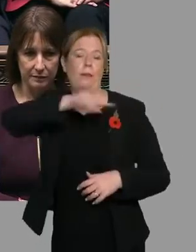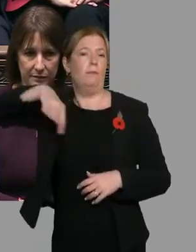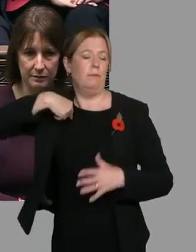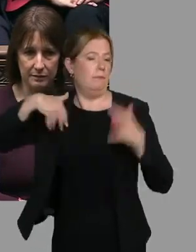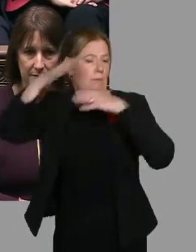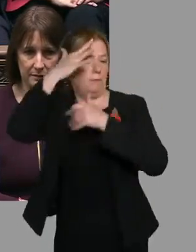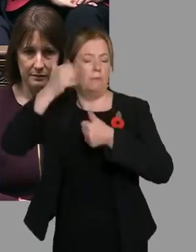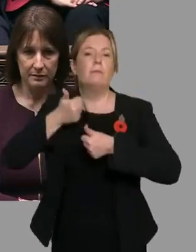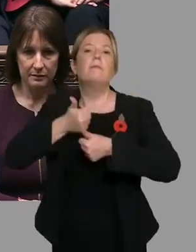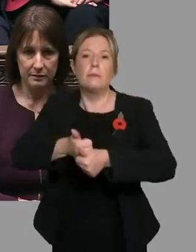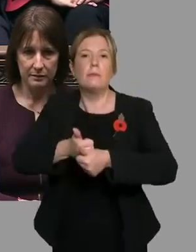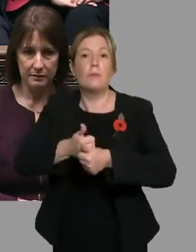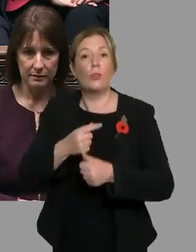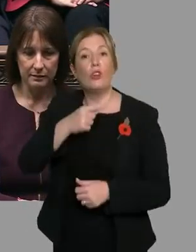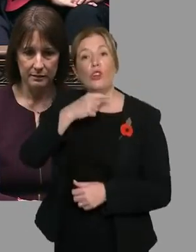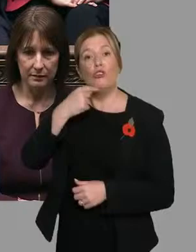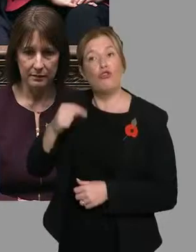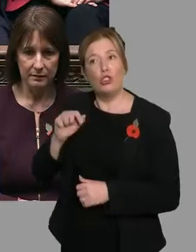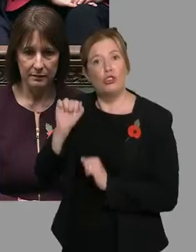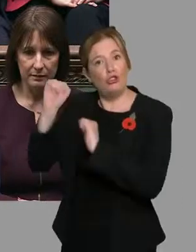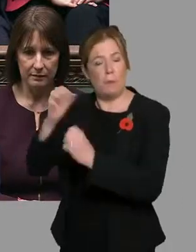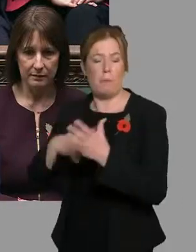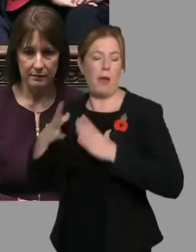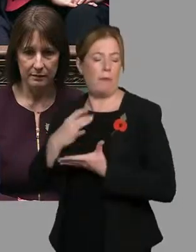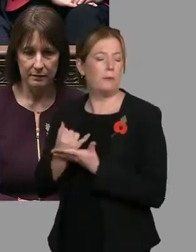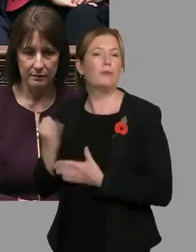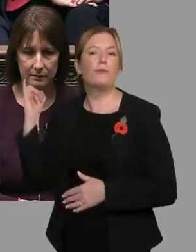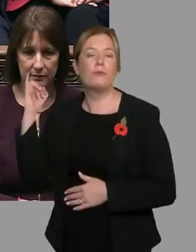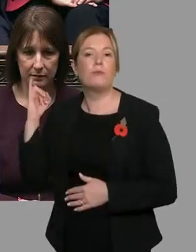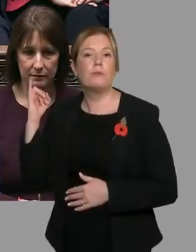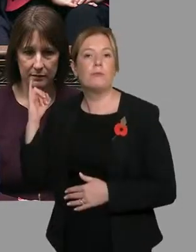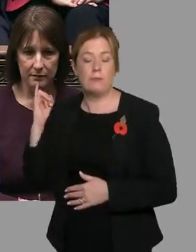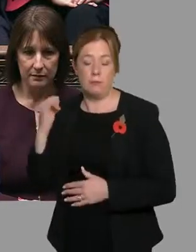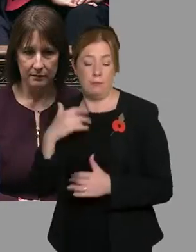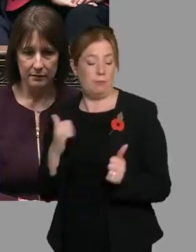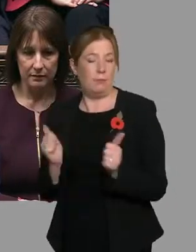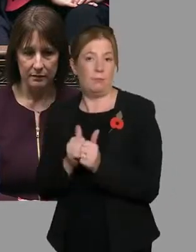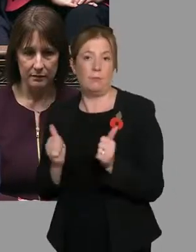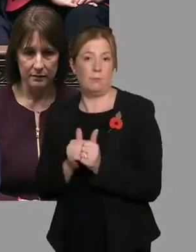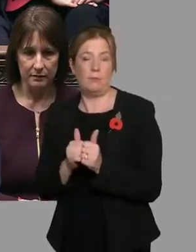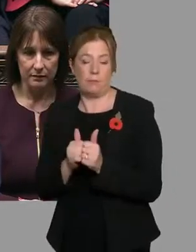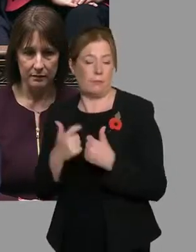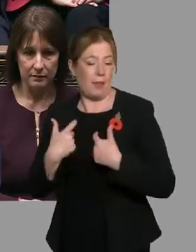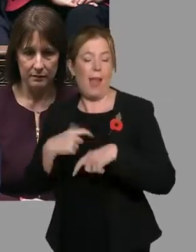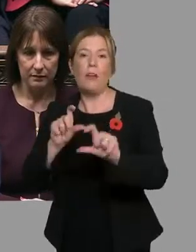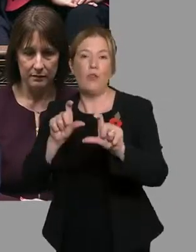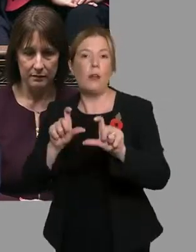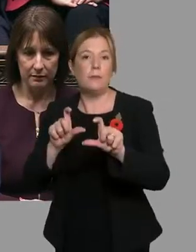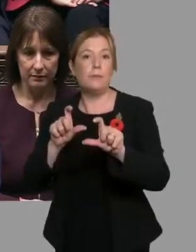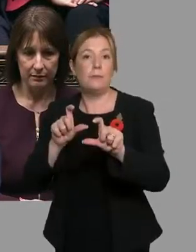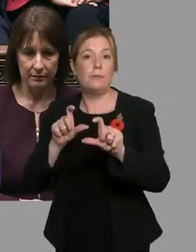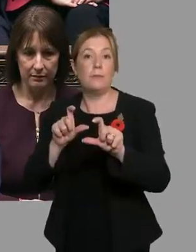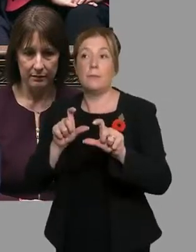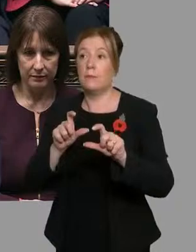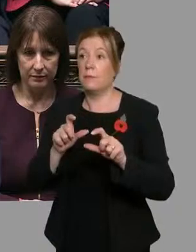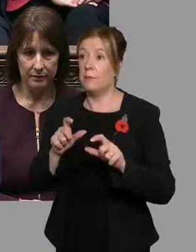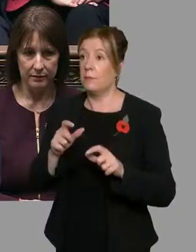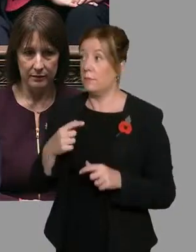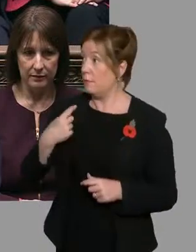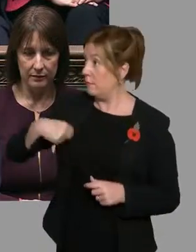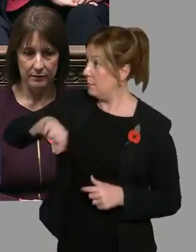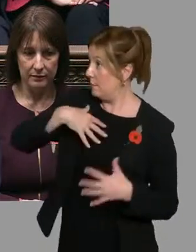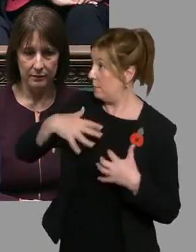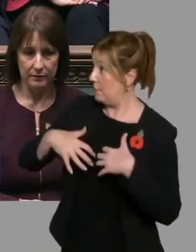will continue to do so. I've long taken the view that the only winner, if we are divided in this House, is Putin, and I'm not prepared to let